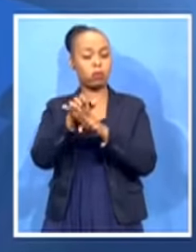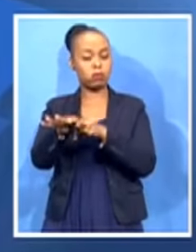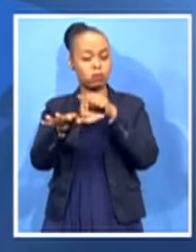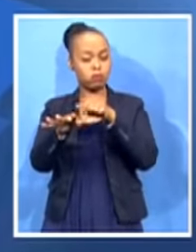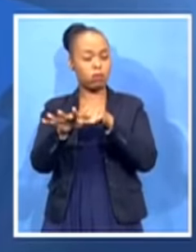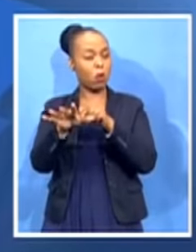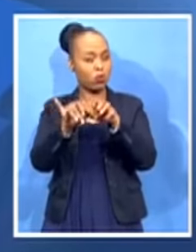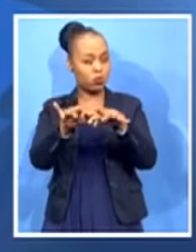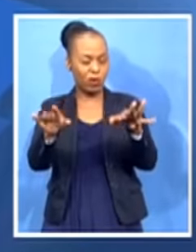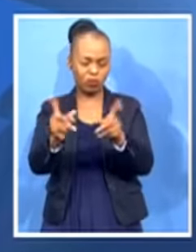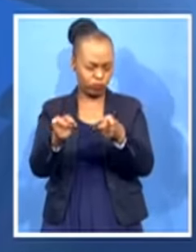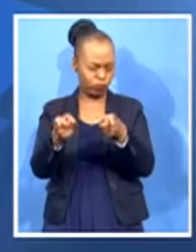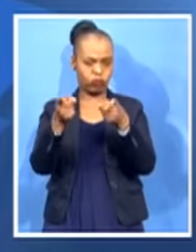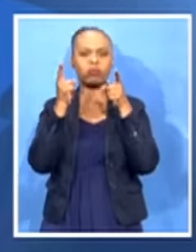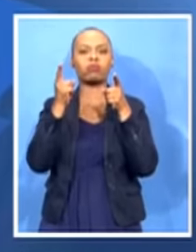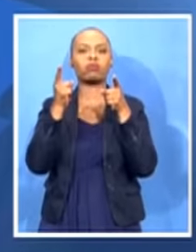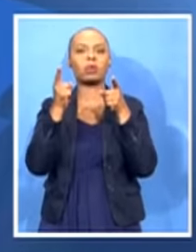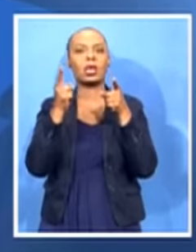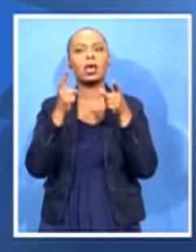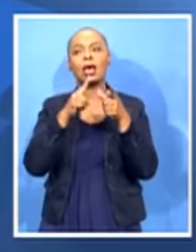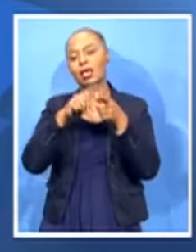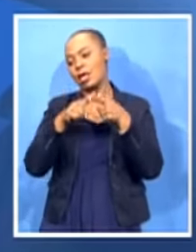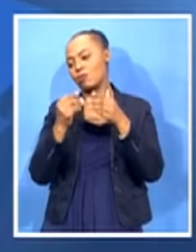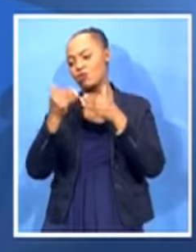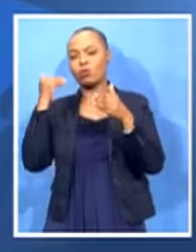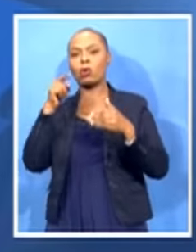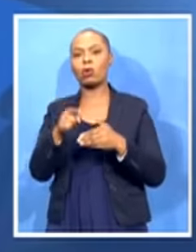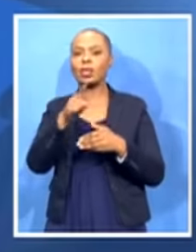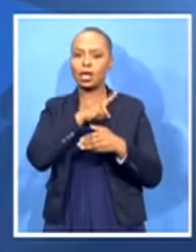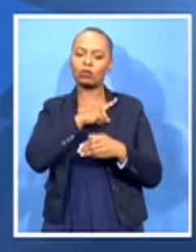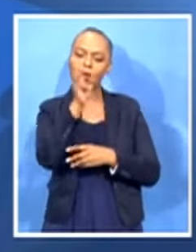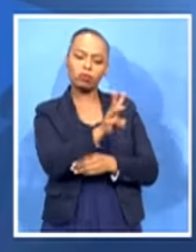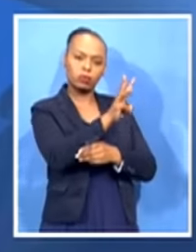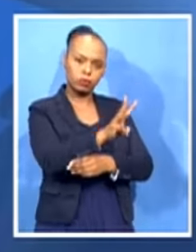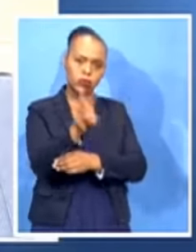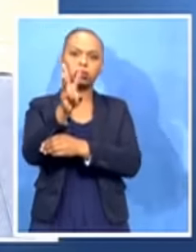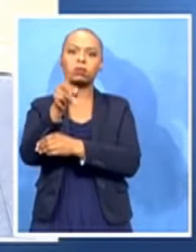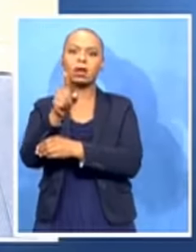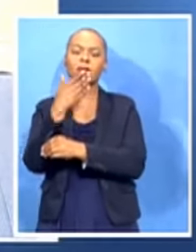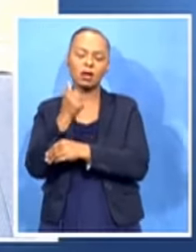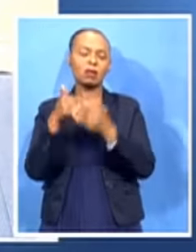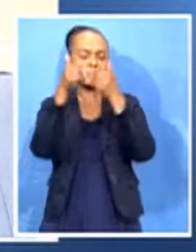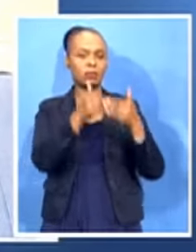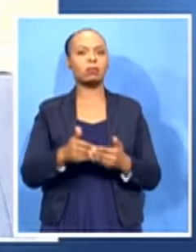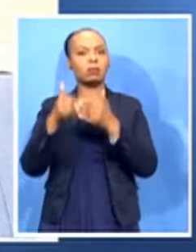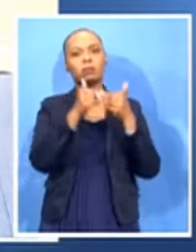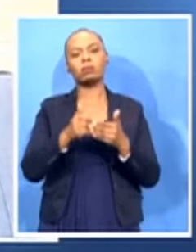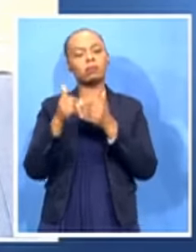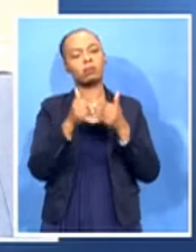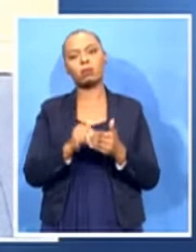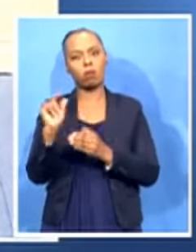saying the precautions must be taken care of, very much so by everybody. Okay, thank you so much. That is Dr. Tshabalala, who is